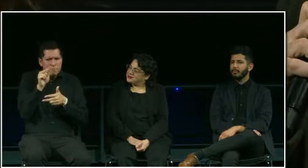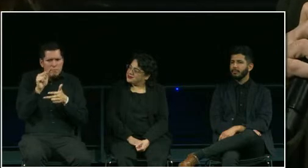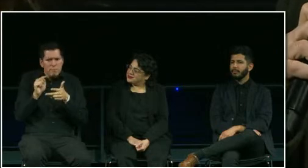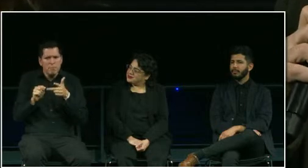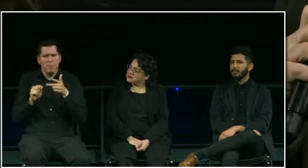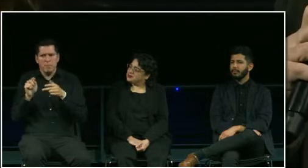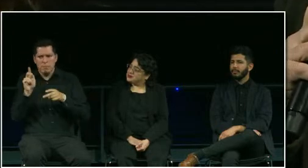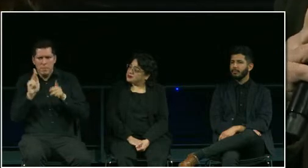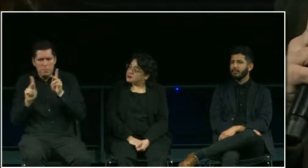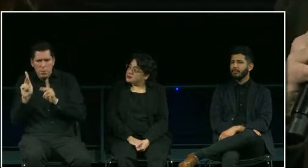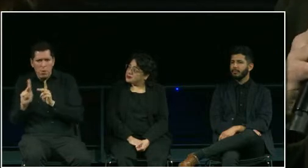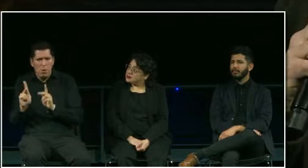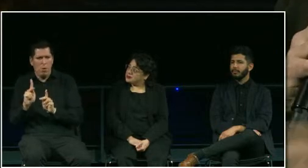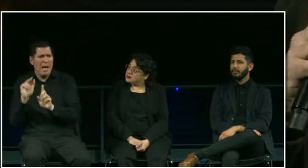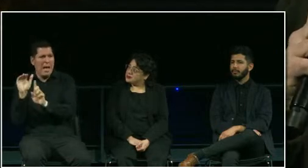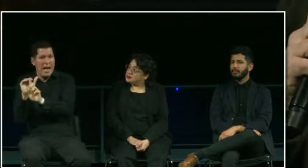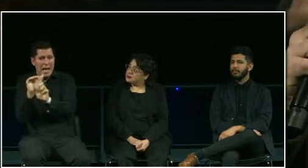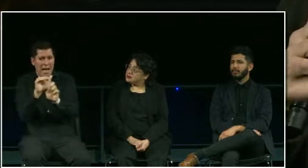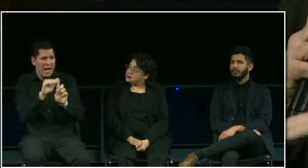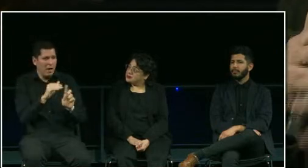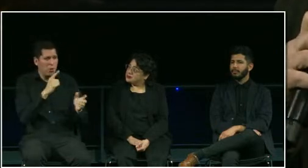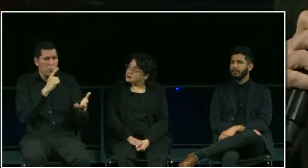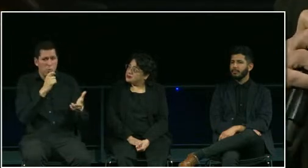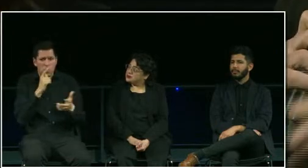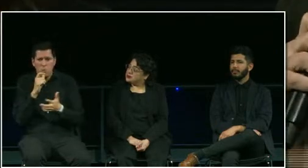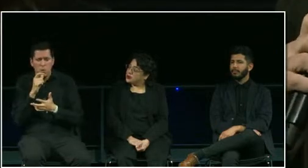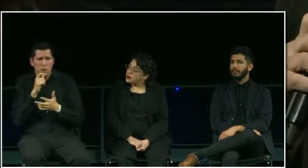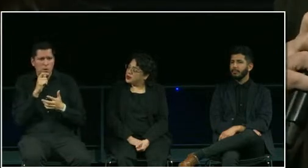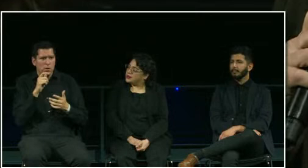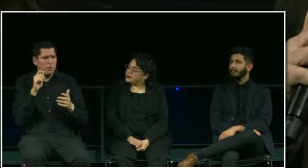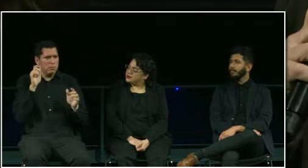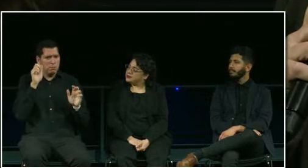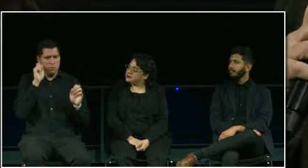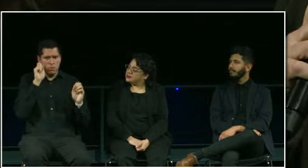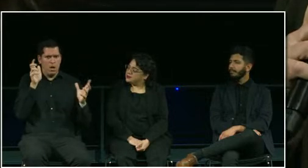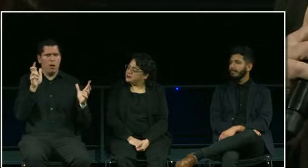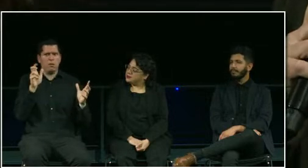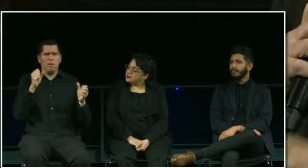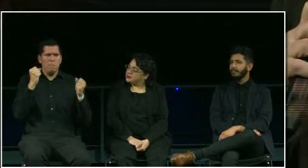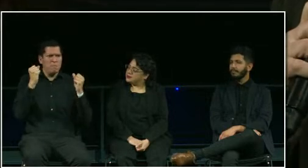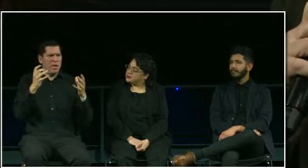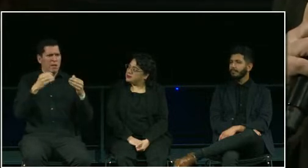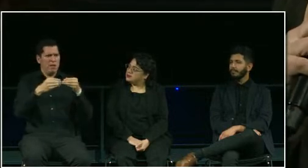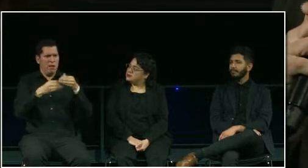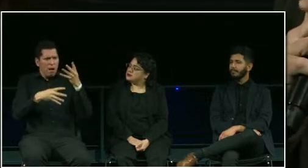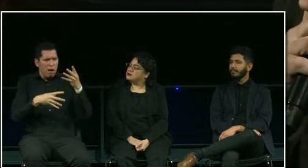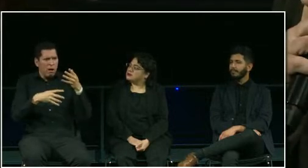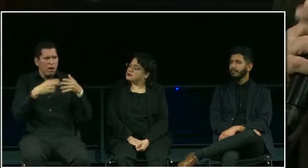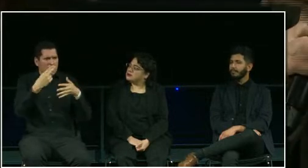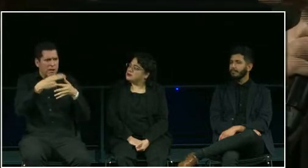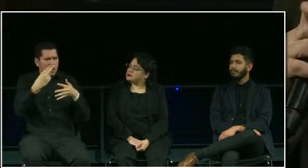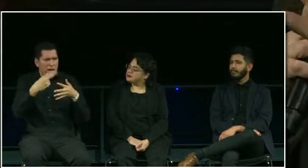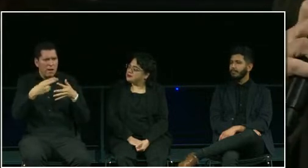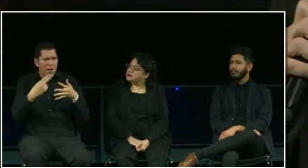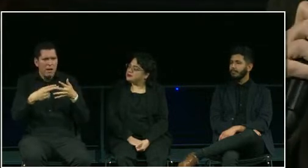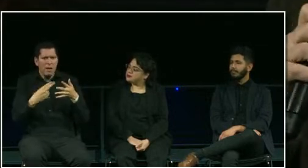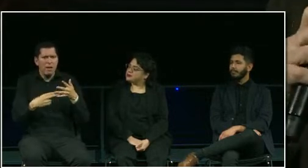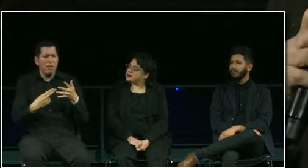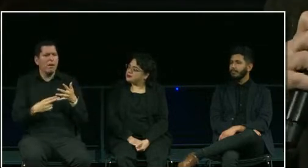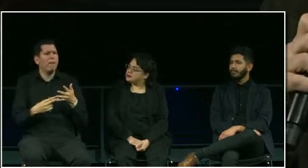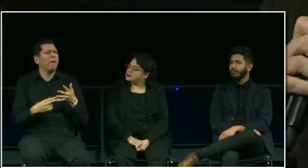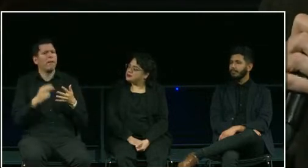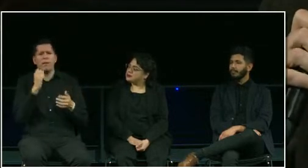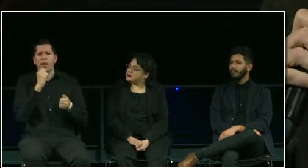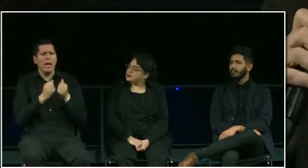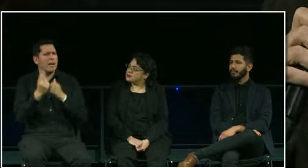anyone else. And it was shocking, but I don't know if it ended up being a dozen names that, and we realized not all of them